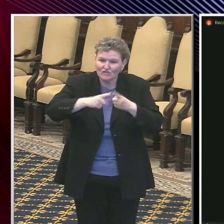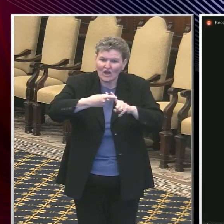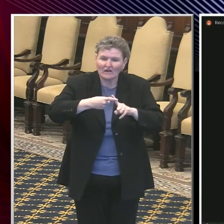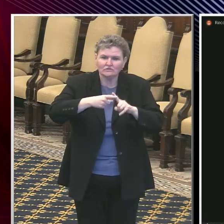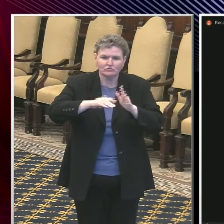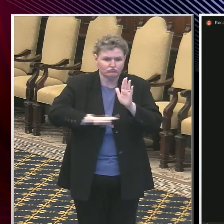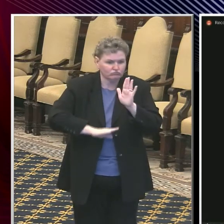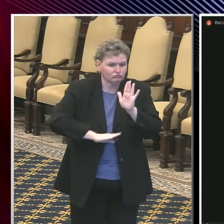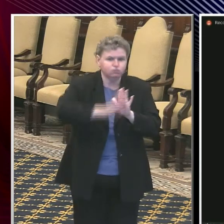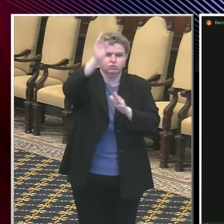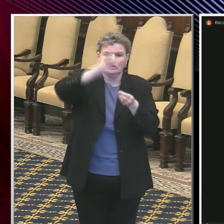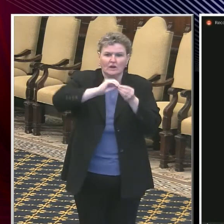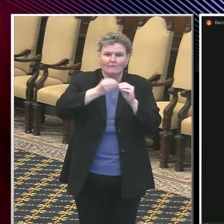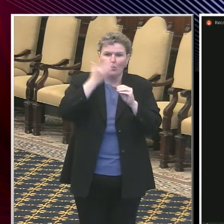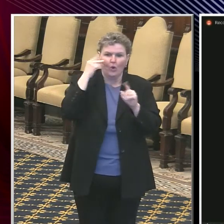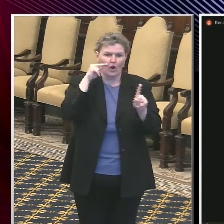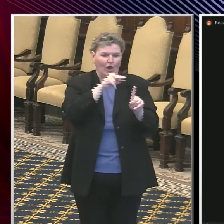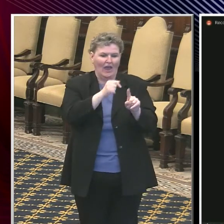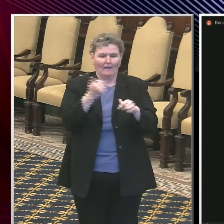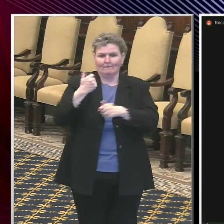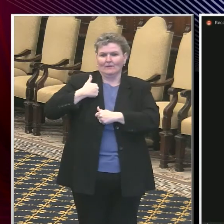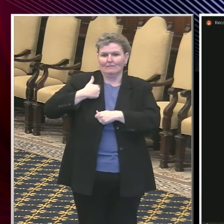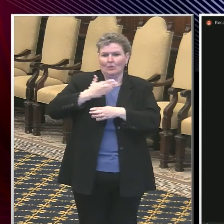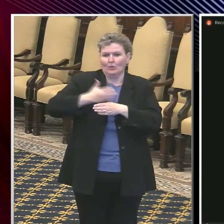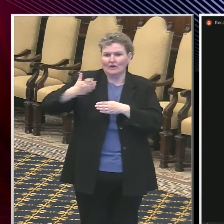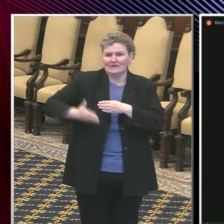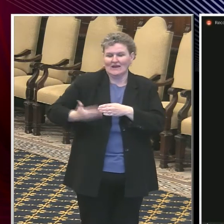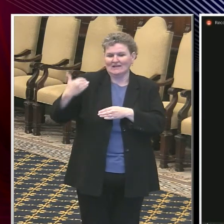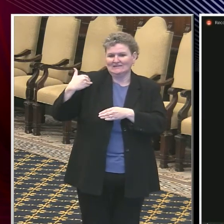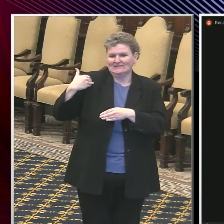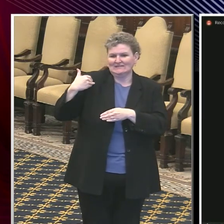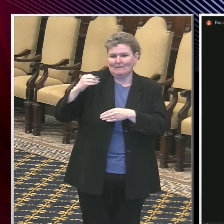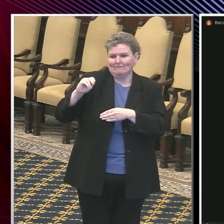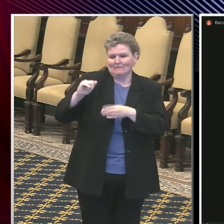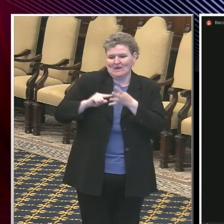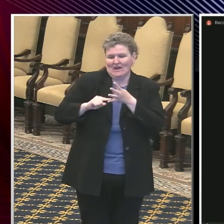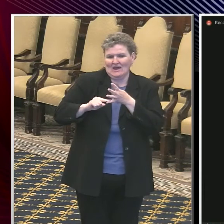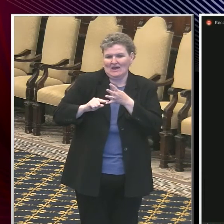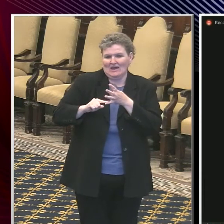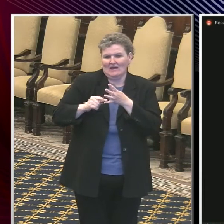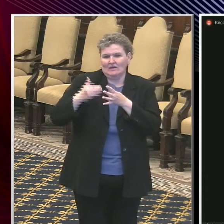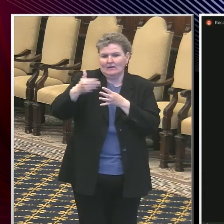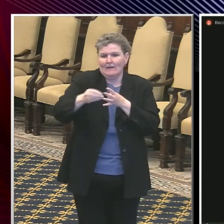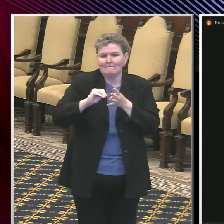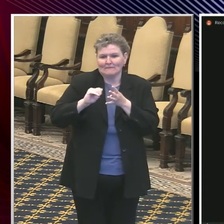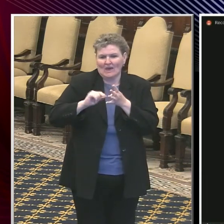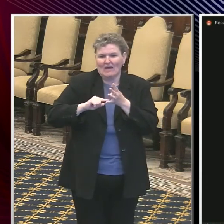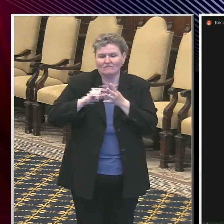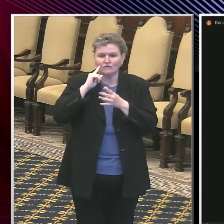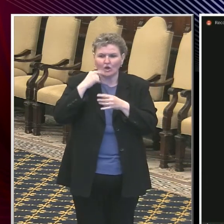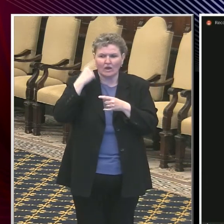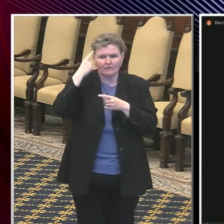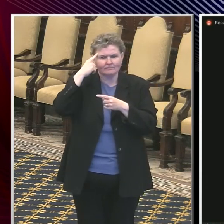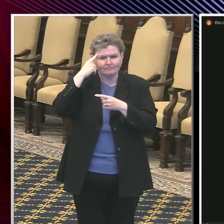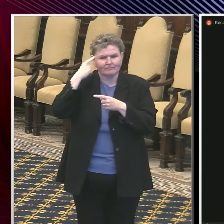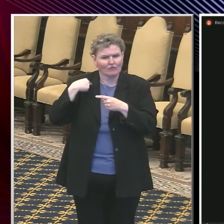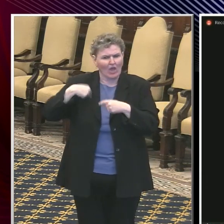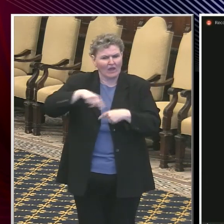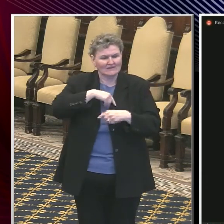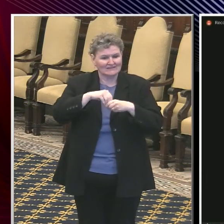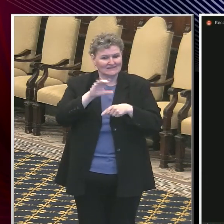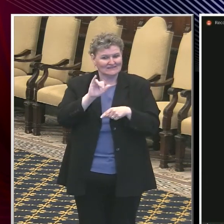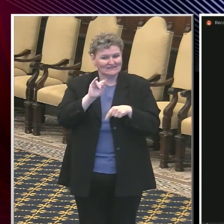have for congregations that are looking to get together, not to do on virtual, but to actually have some type of